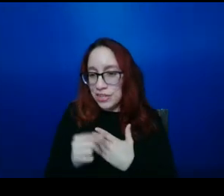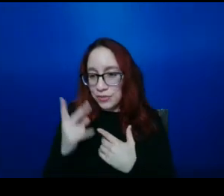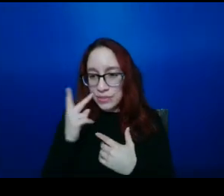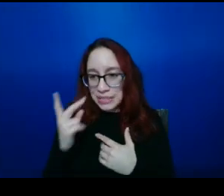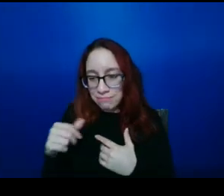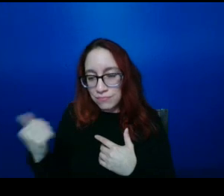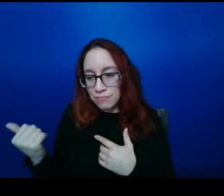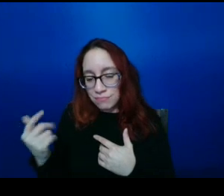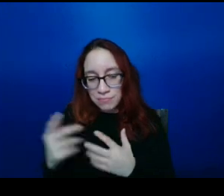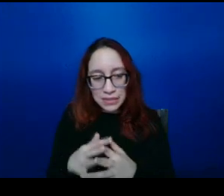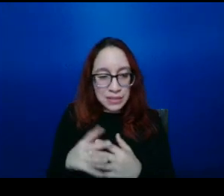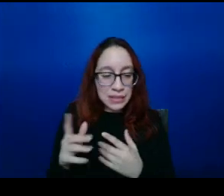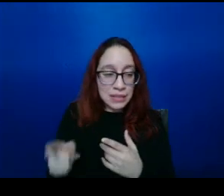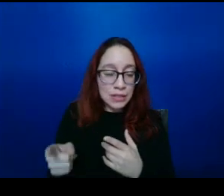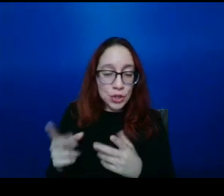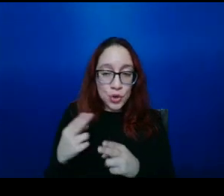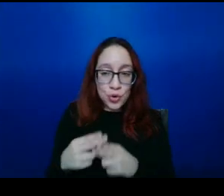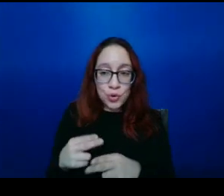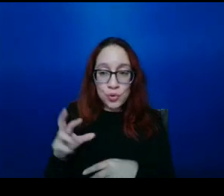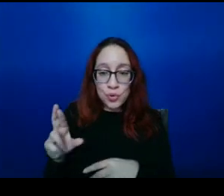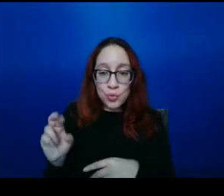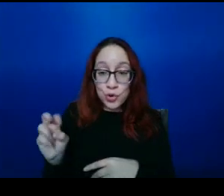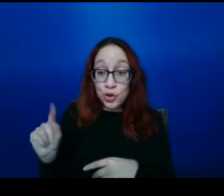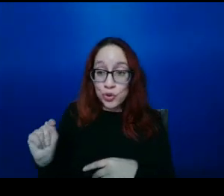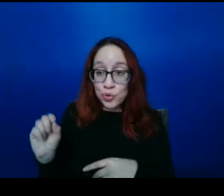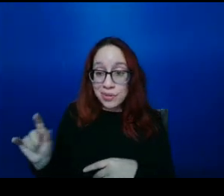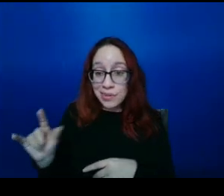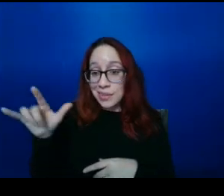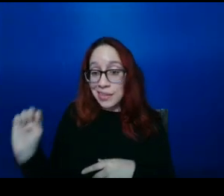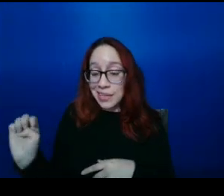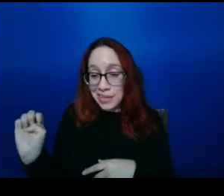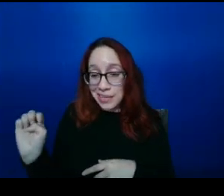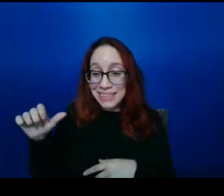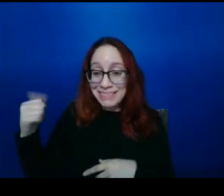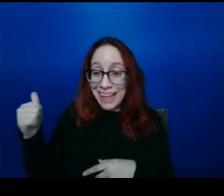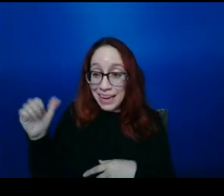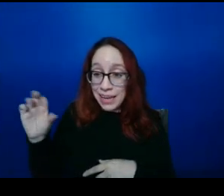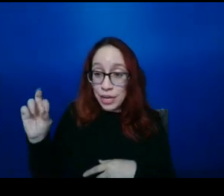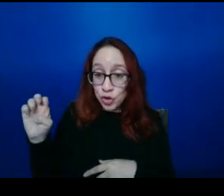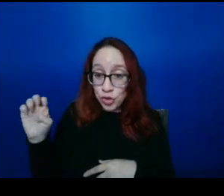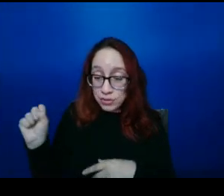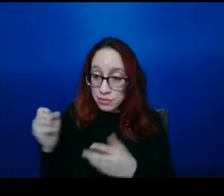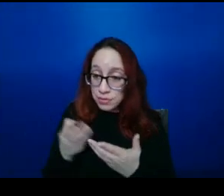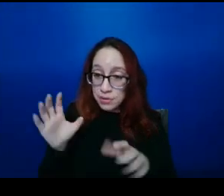seen. This one, we call it resort style. It's sort of spread out over 10 acres.